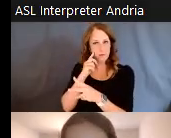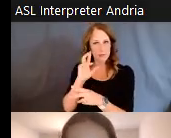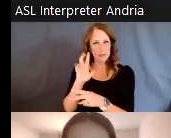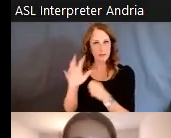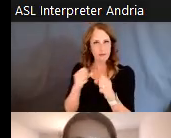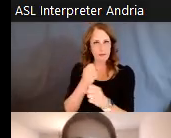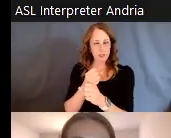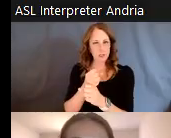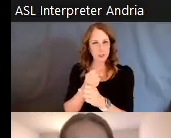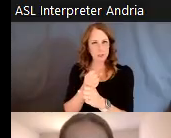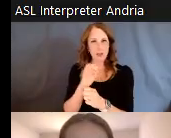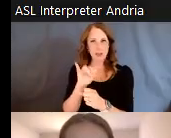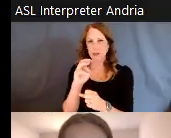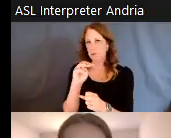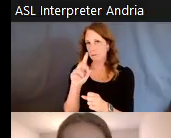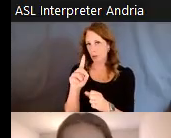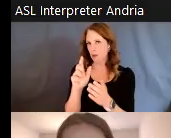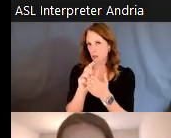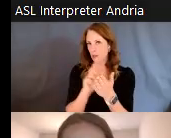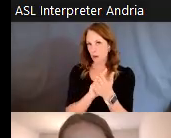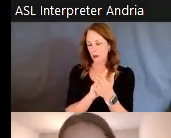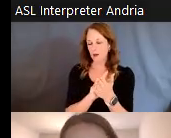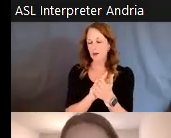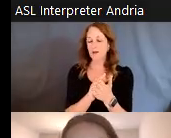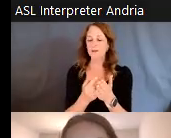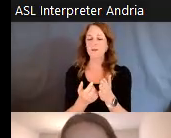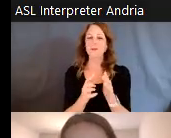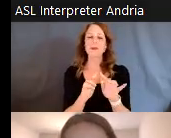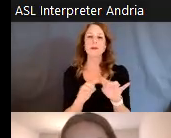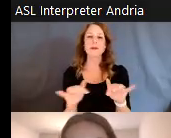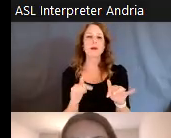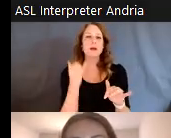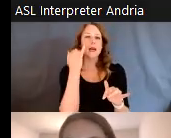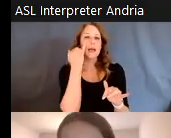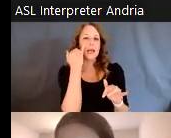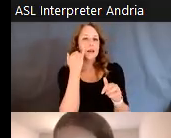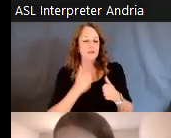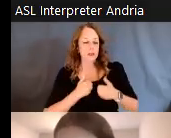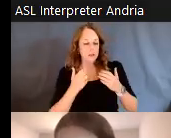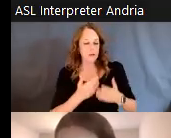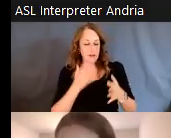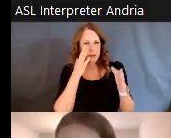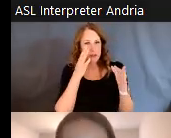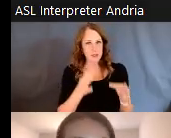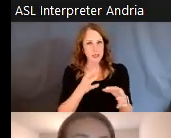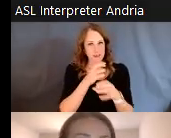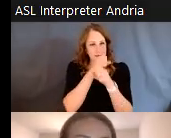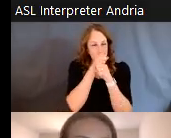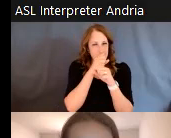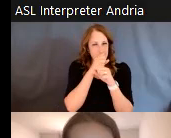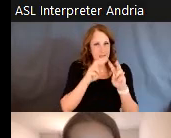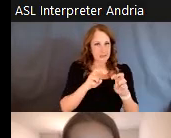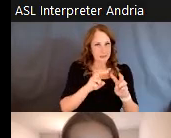under Maryland law. But again, if a survivor decides to have an anonymous exam or